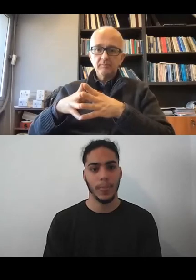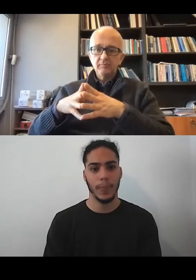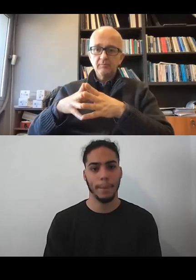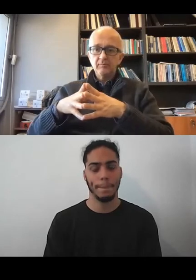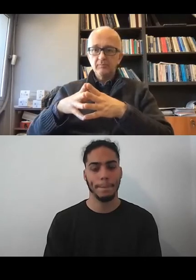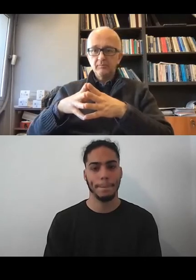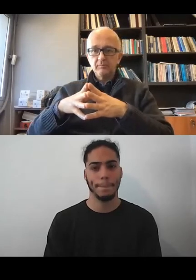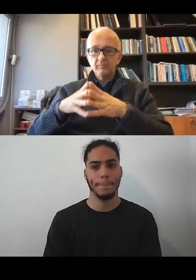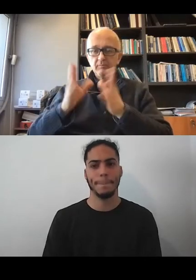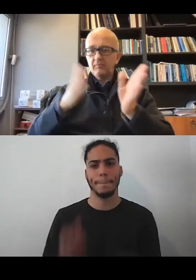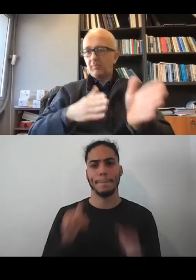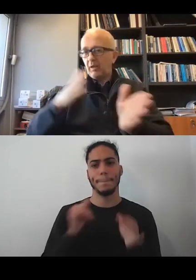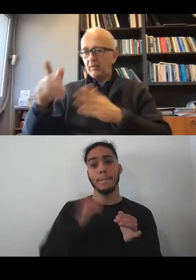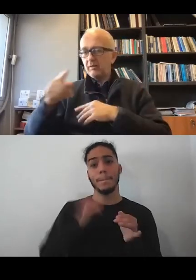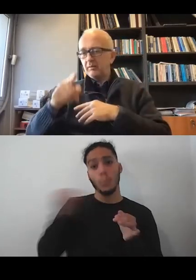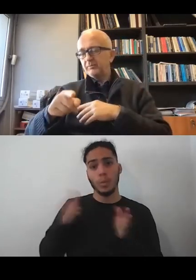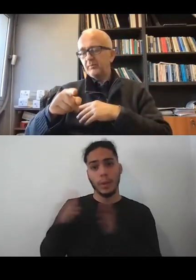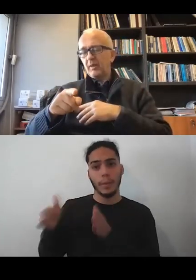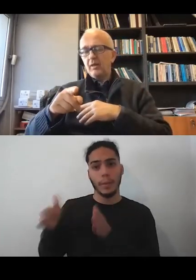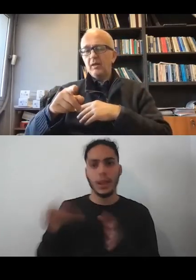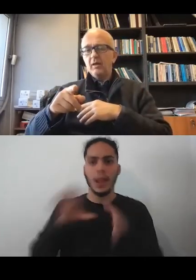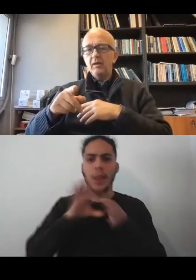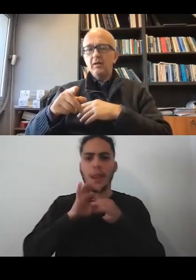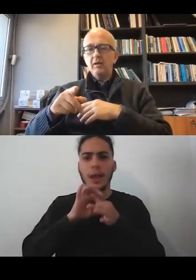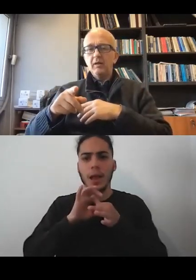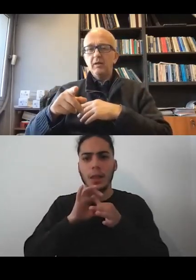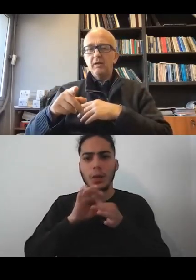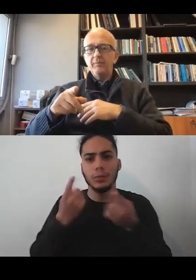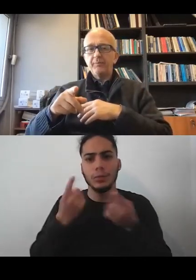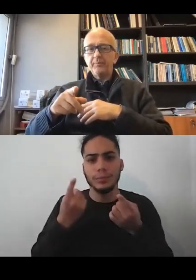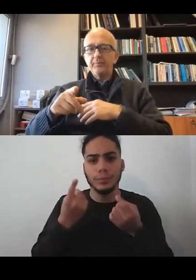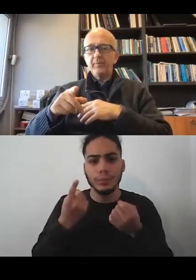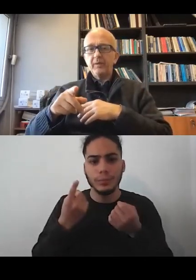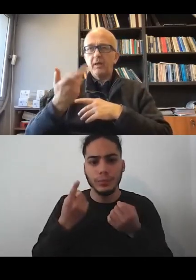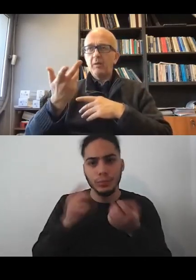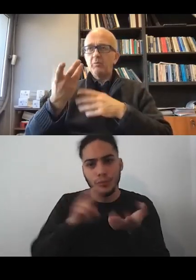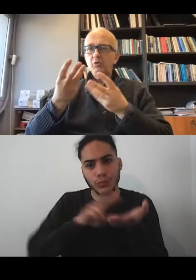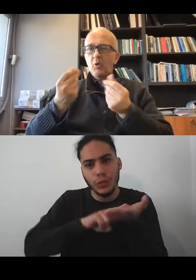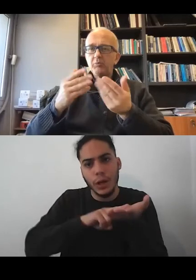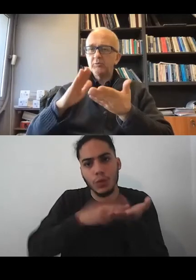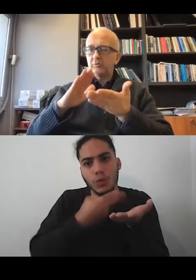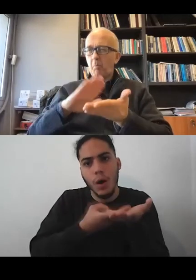And the next part has to do with the translation.